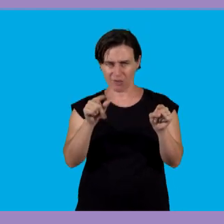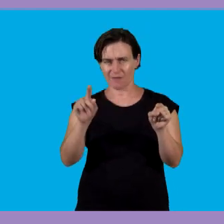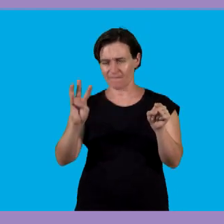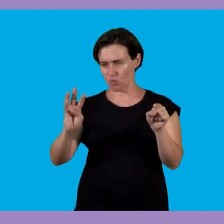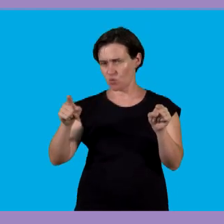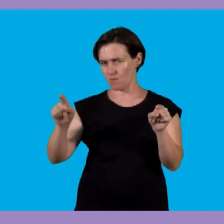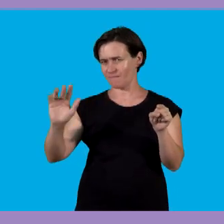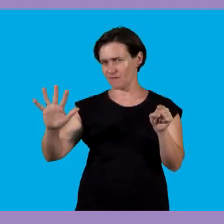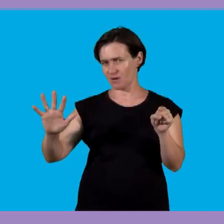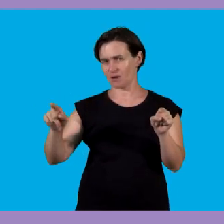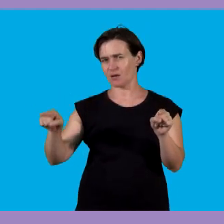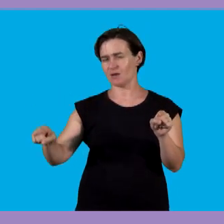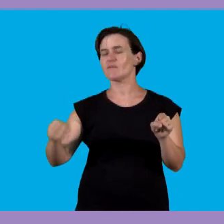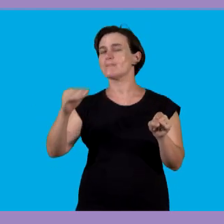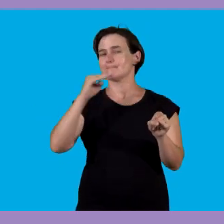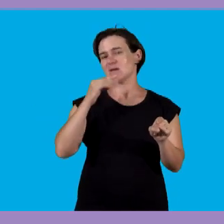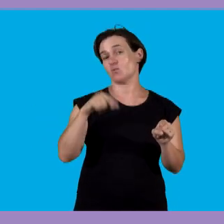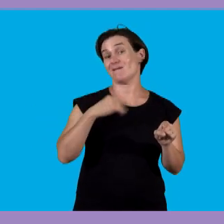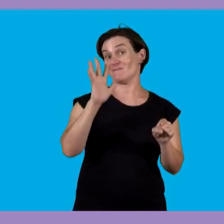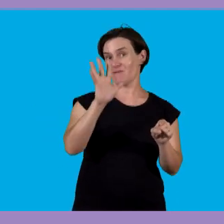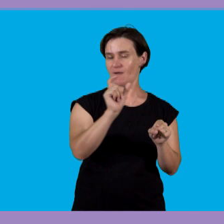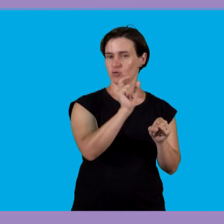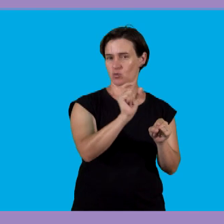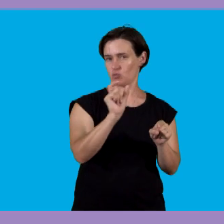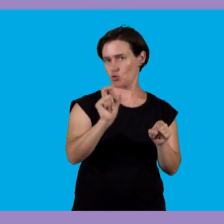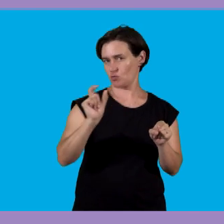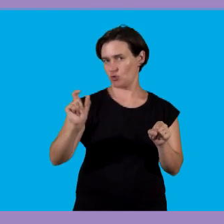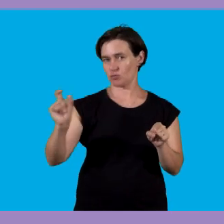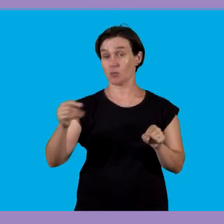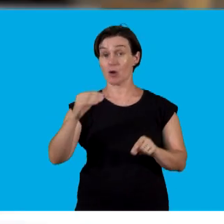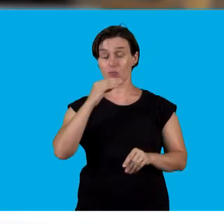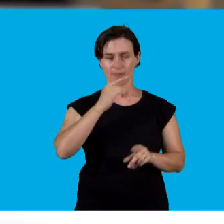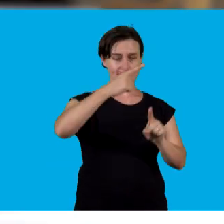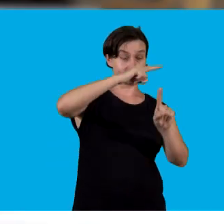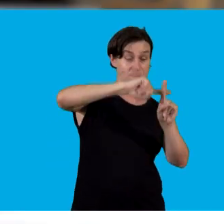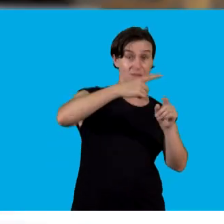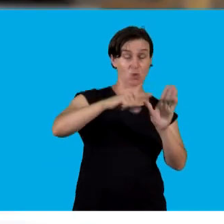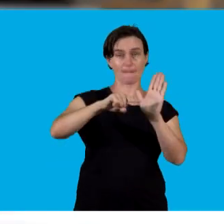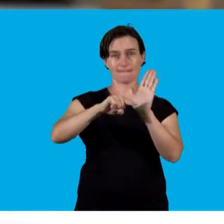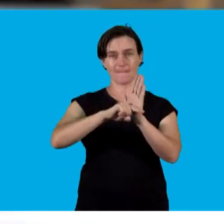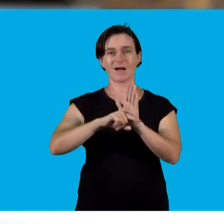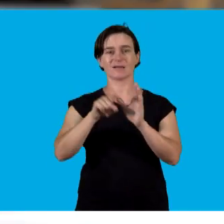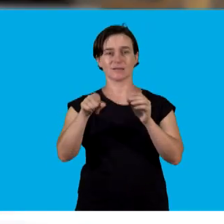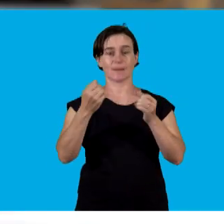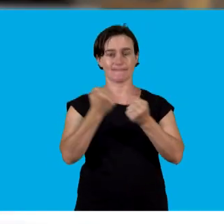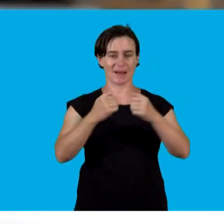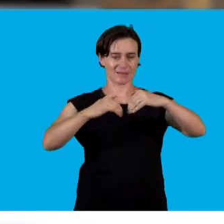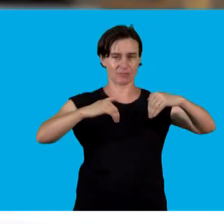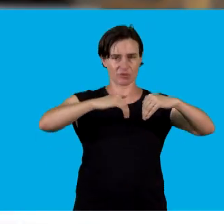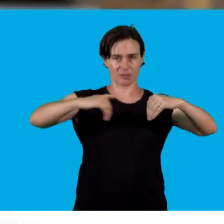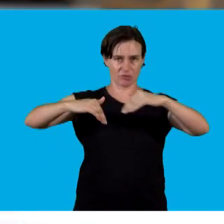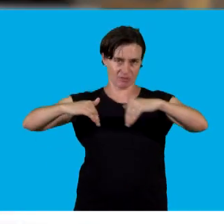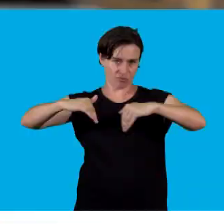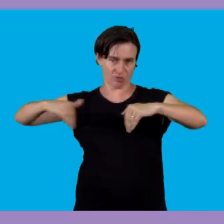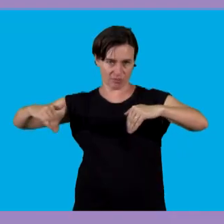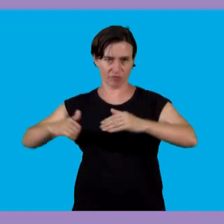3, 4, and 5. Remember that those plus and minus are the ones that separate our terms. So